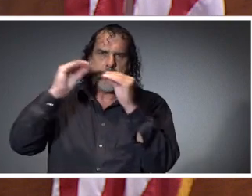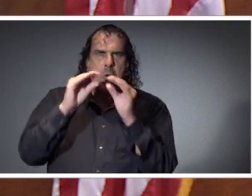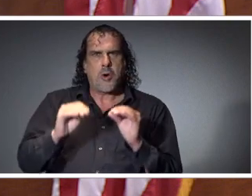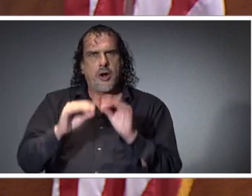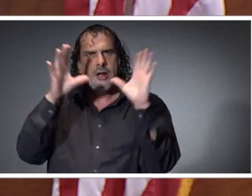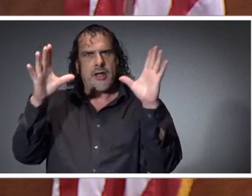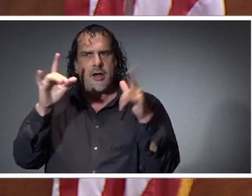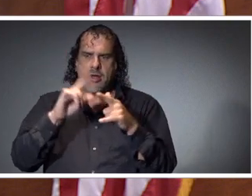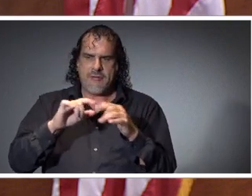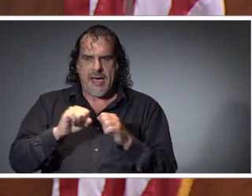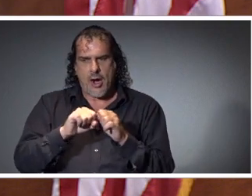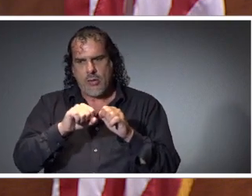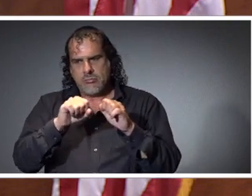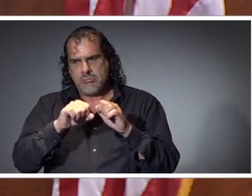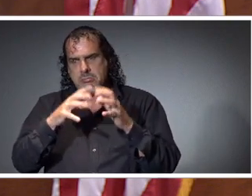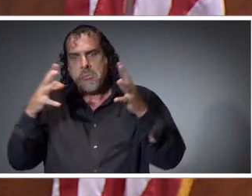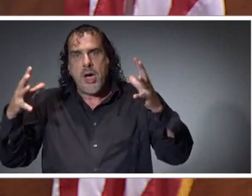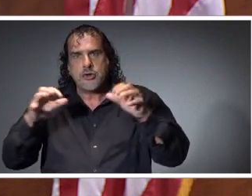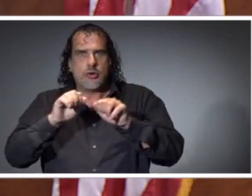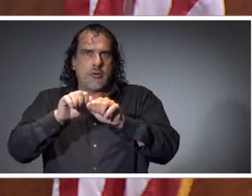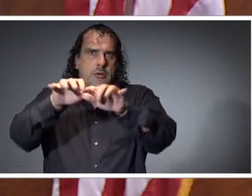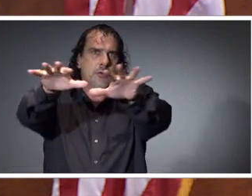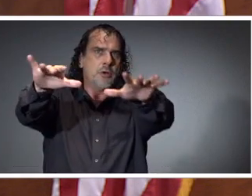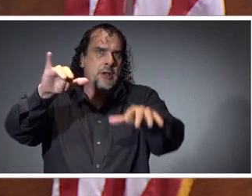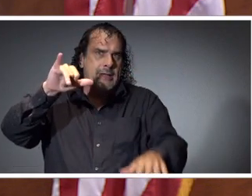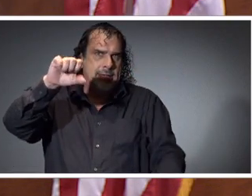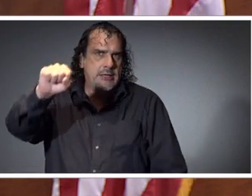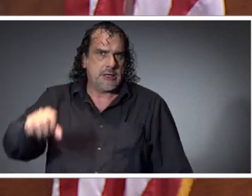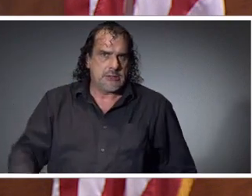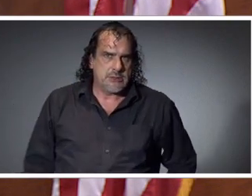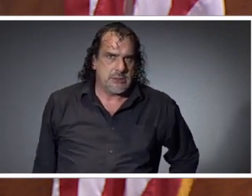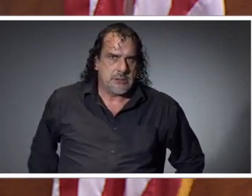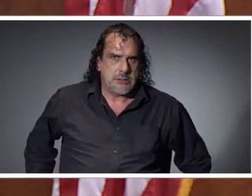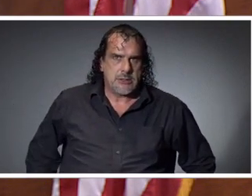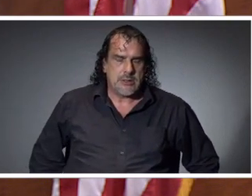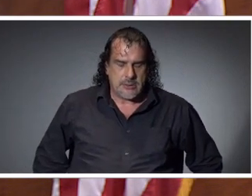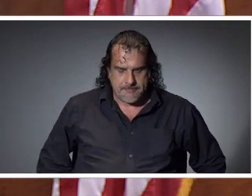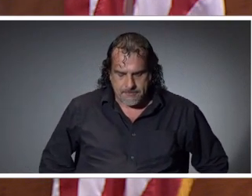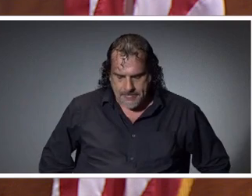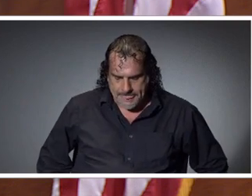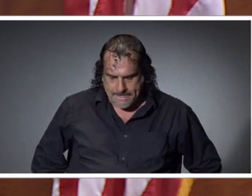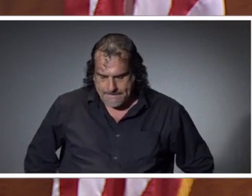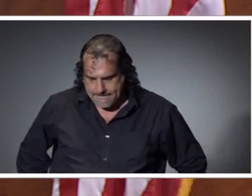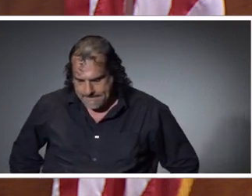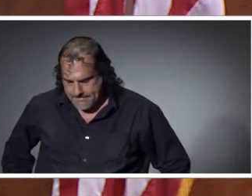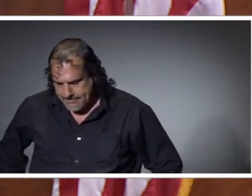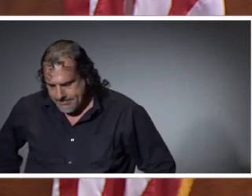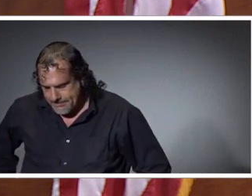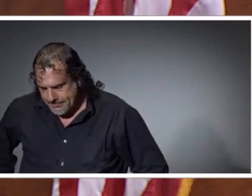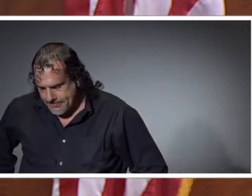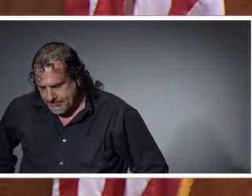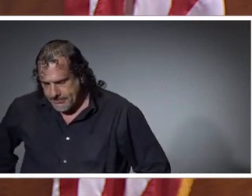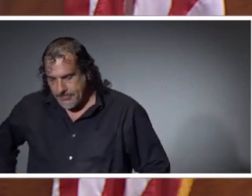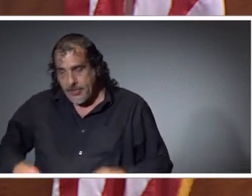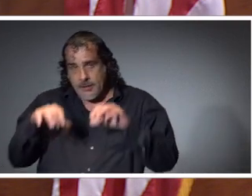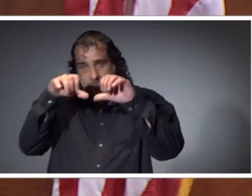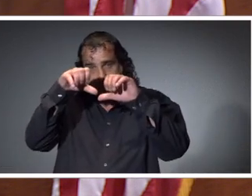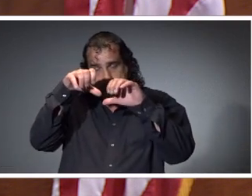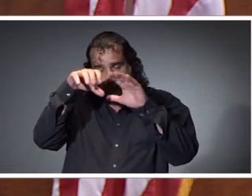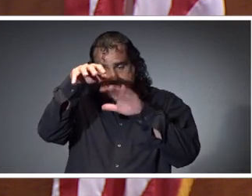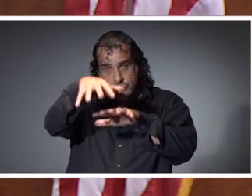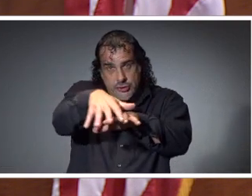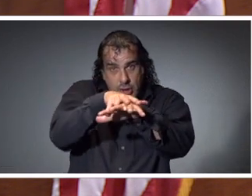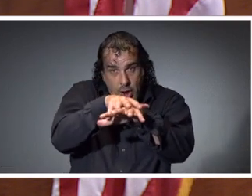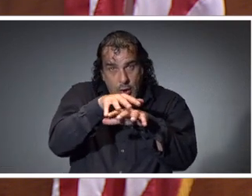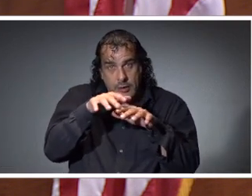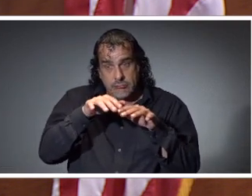is and really the direction that the spread is going. And so the other, slowing the spread, maintaining the integrity